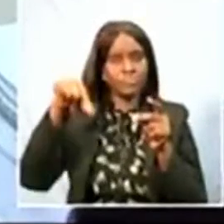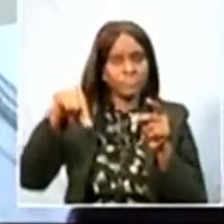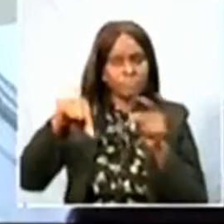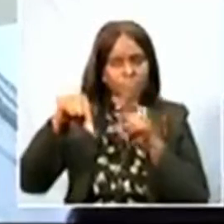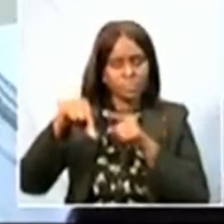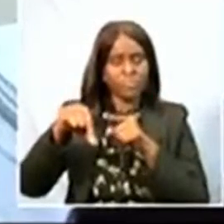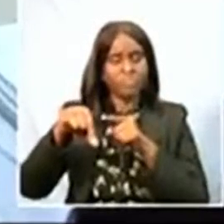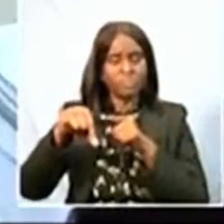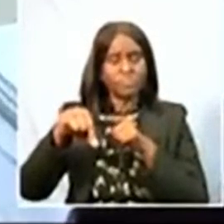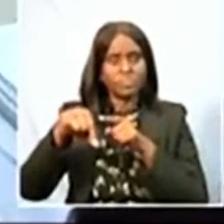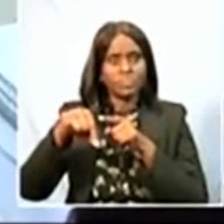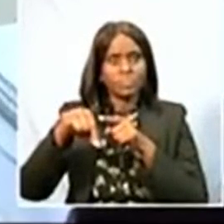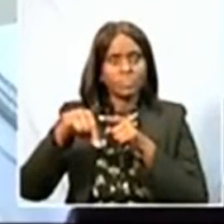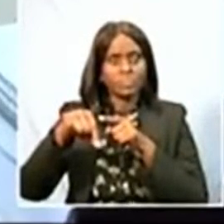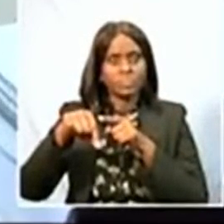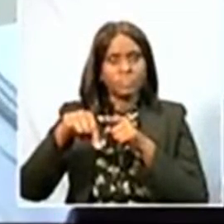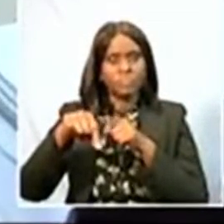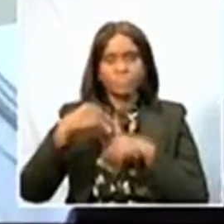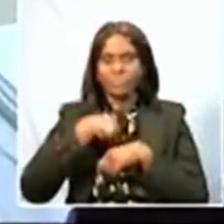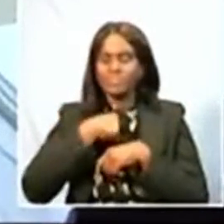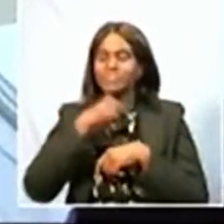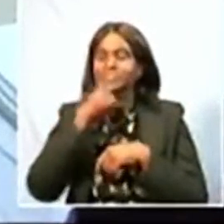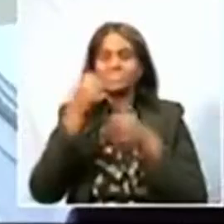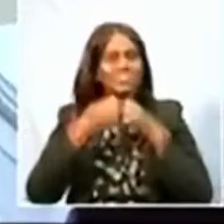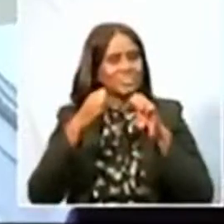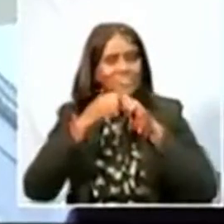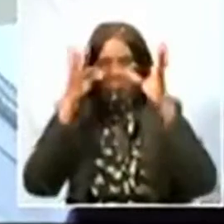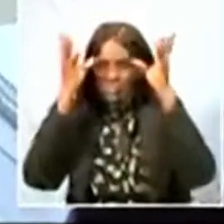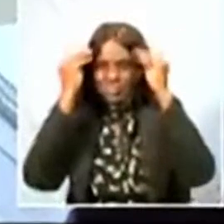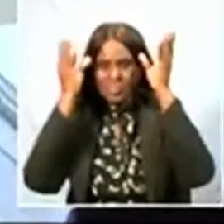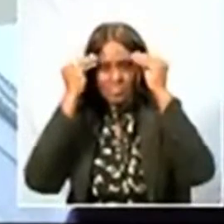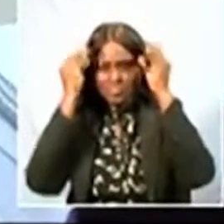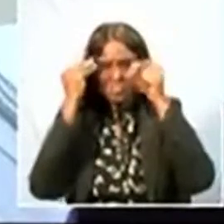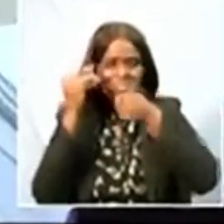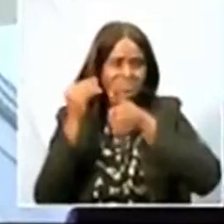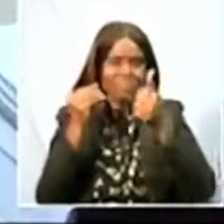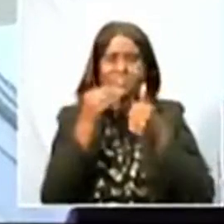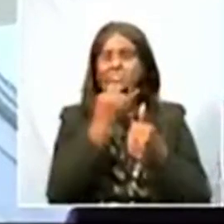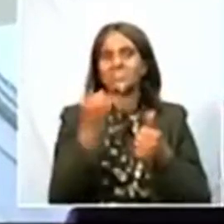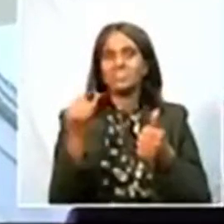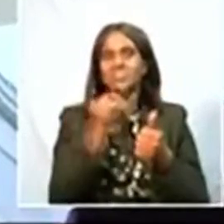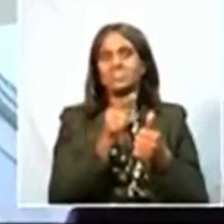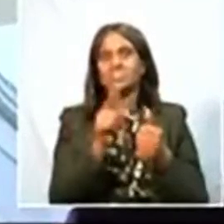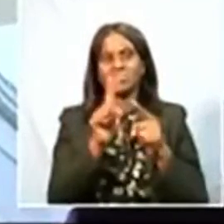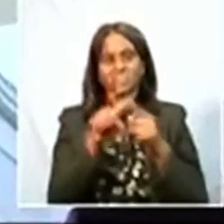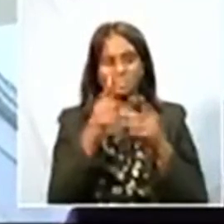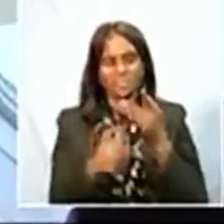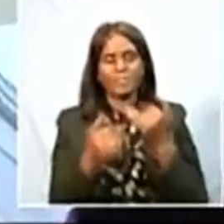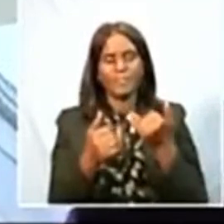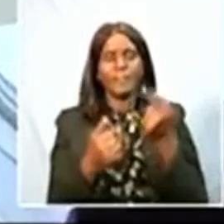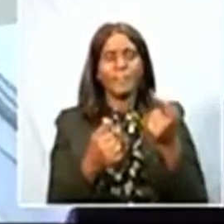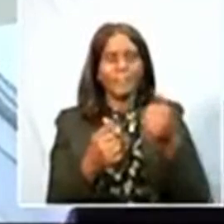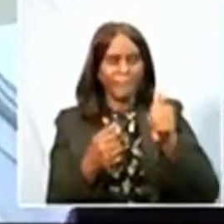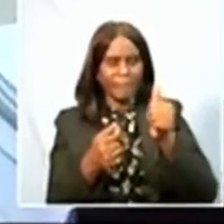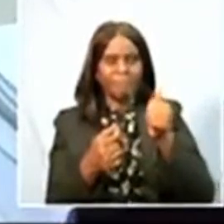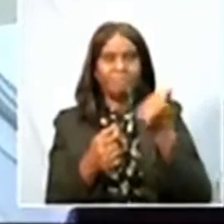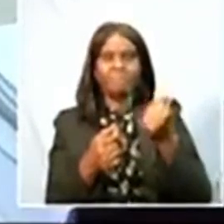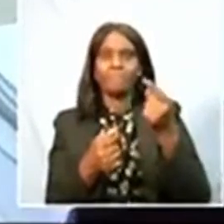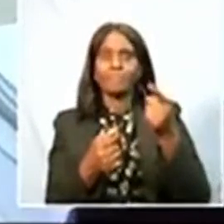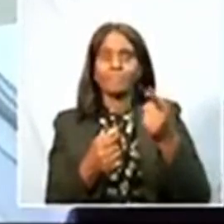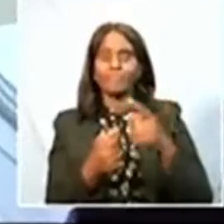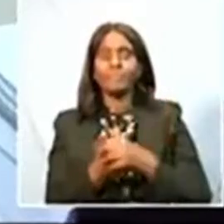qualified. I don't want to, competence is another issue, but you are